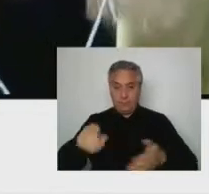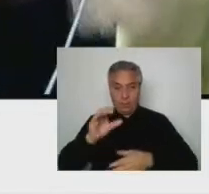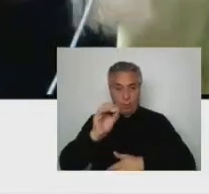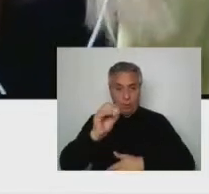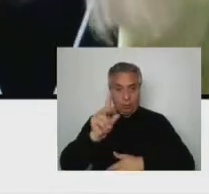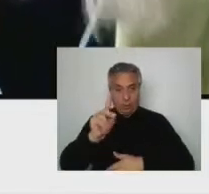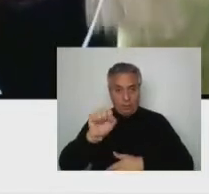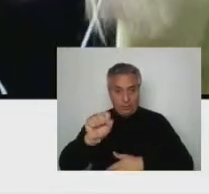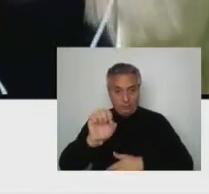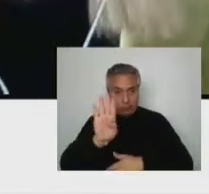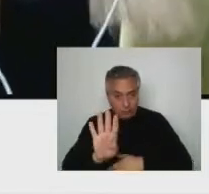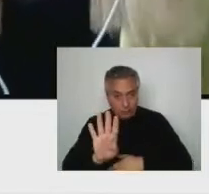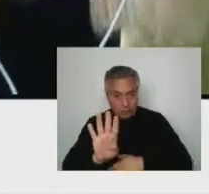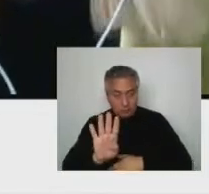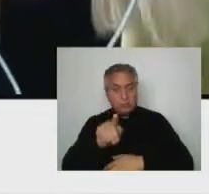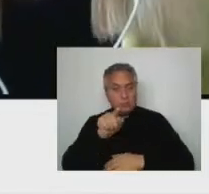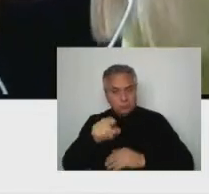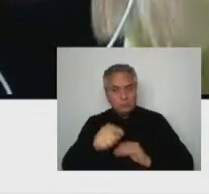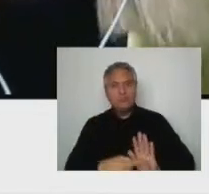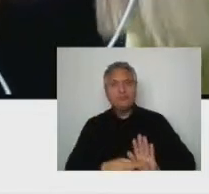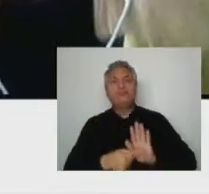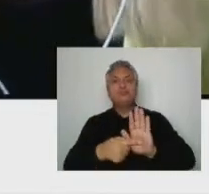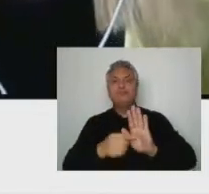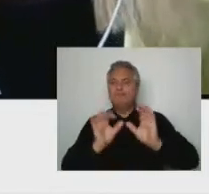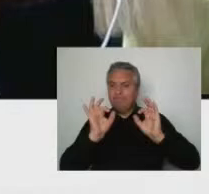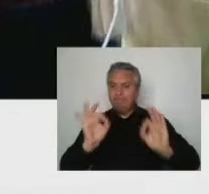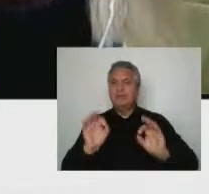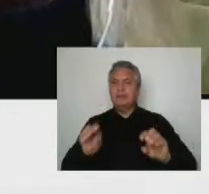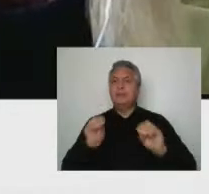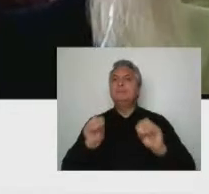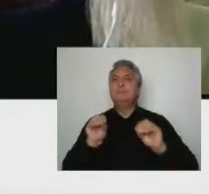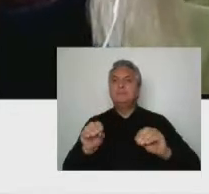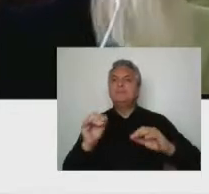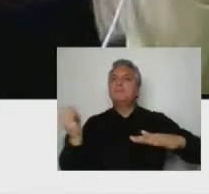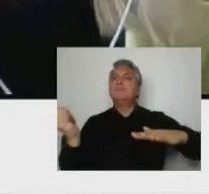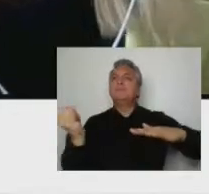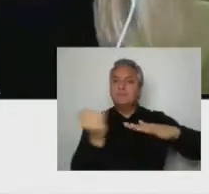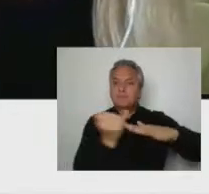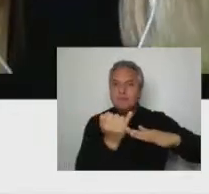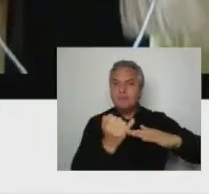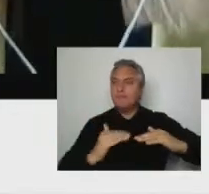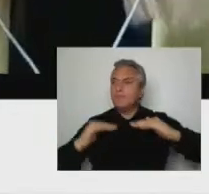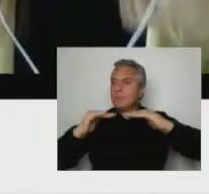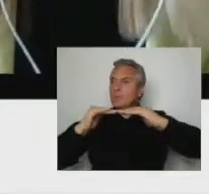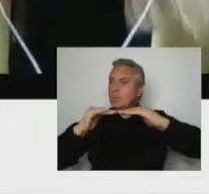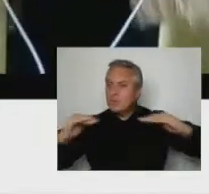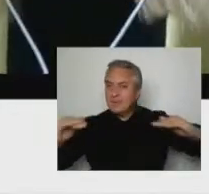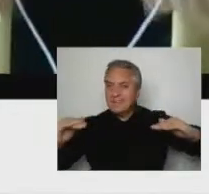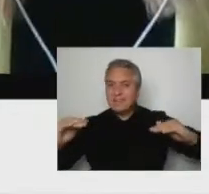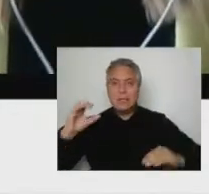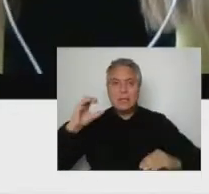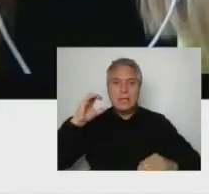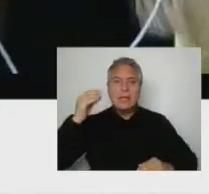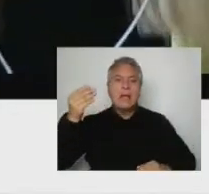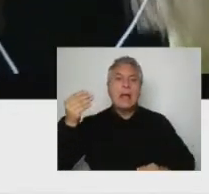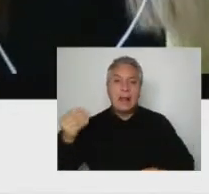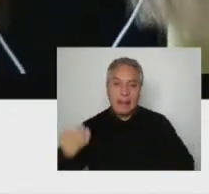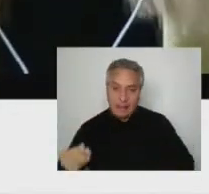Because what SDG sets forth is that we will guarantee inclusive and equitable and quality education.